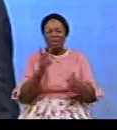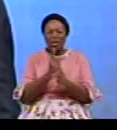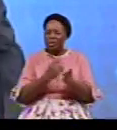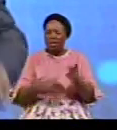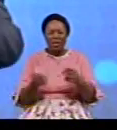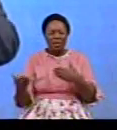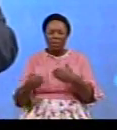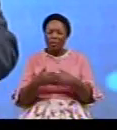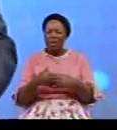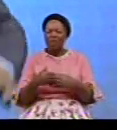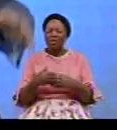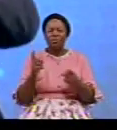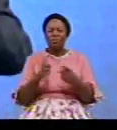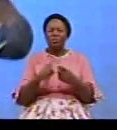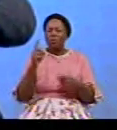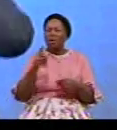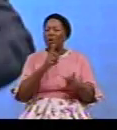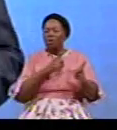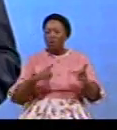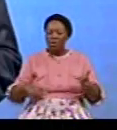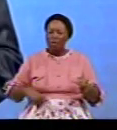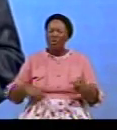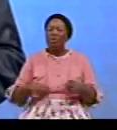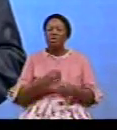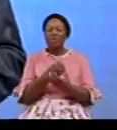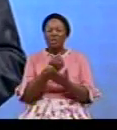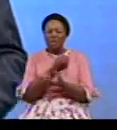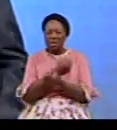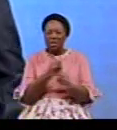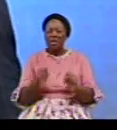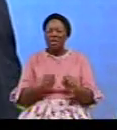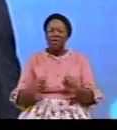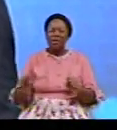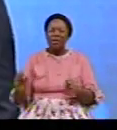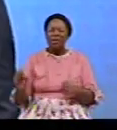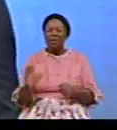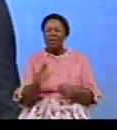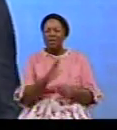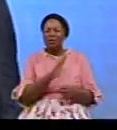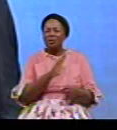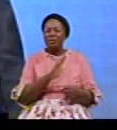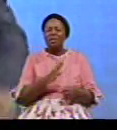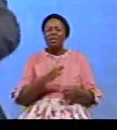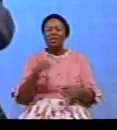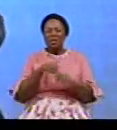Heaven is rejoicing Lord, because of you. Save them in Jesus'